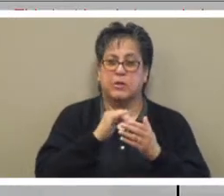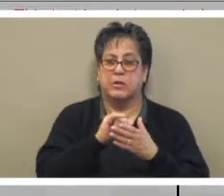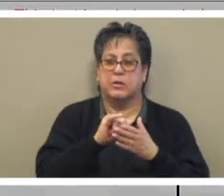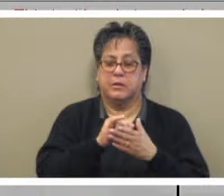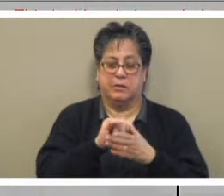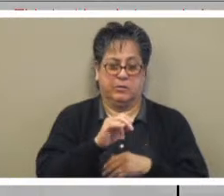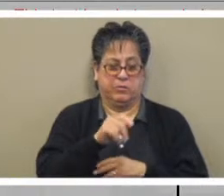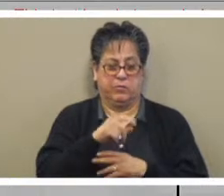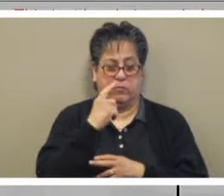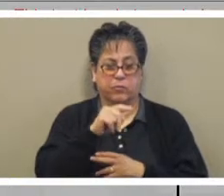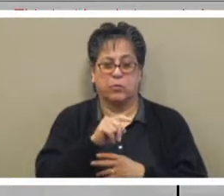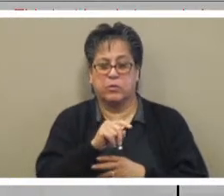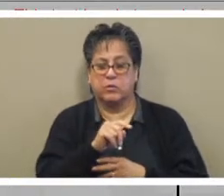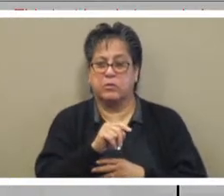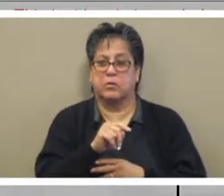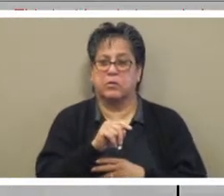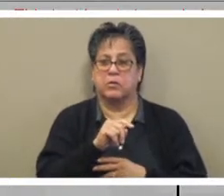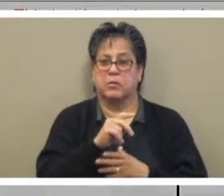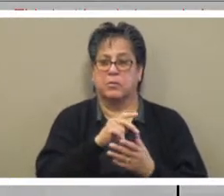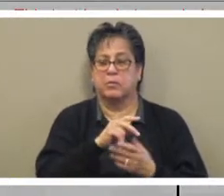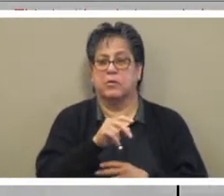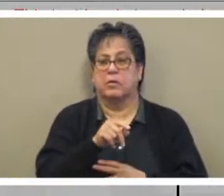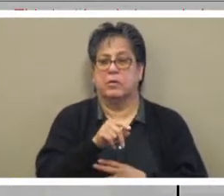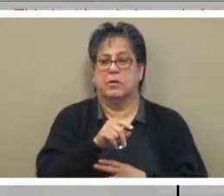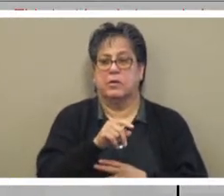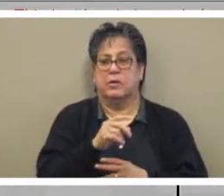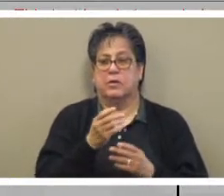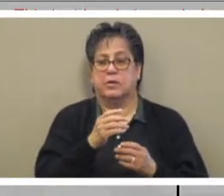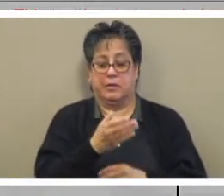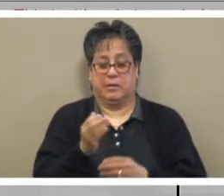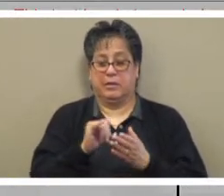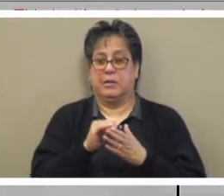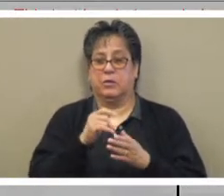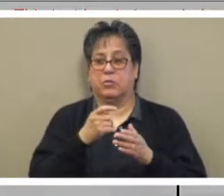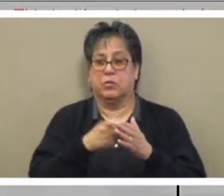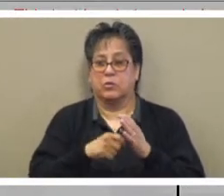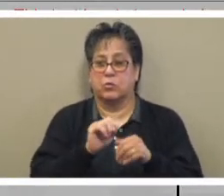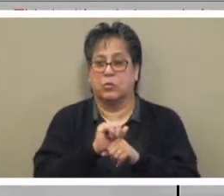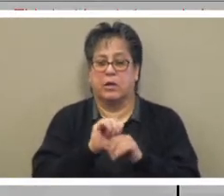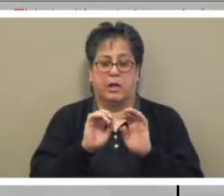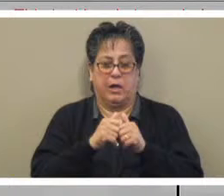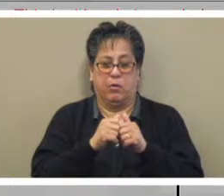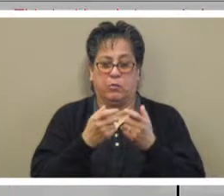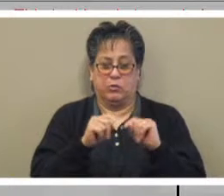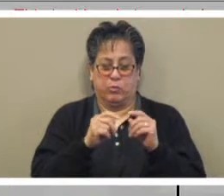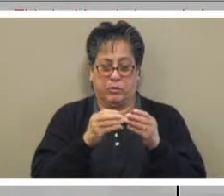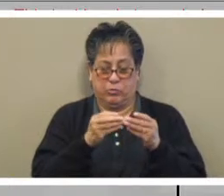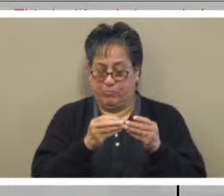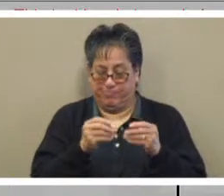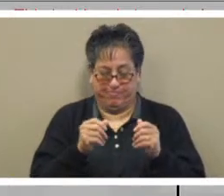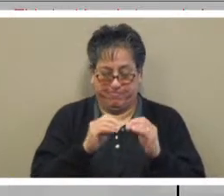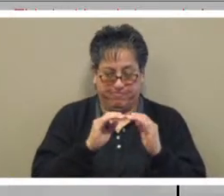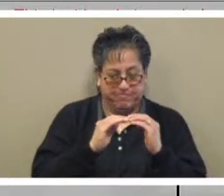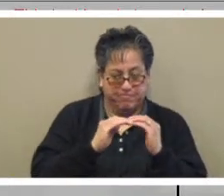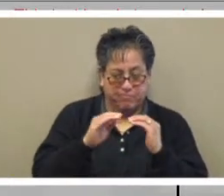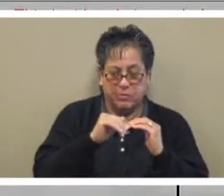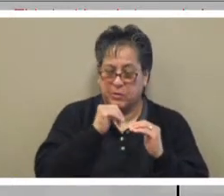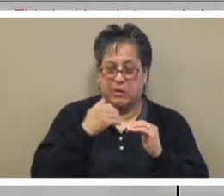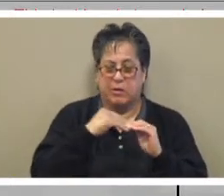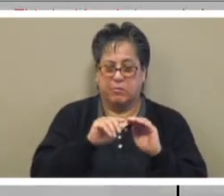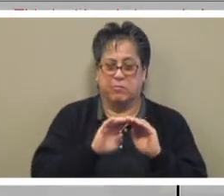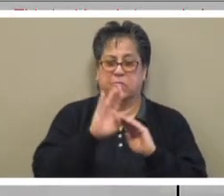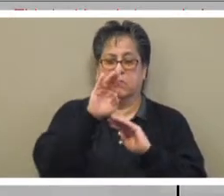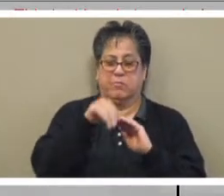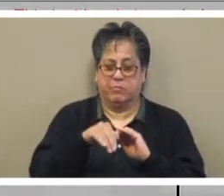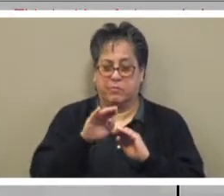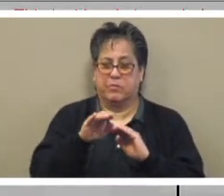conservative on property valuation growth. But again, the thing that we constantly work on is how do we smooth out that increase over time and not have large spikes